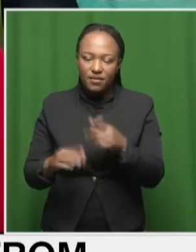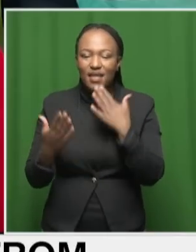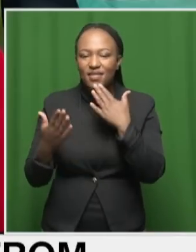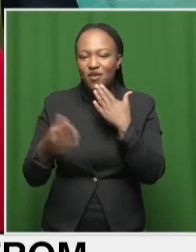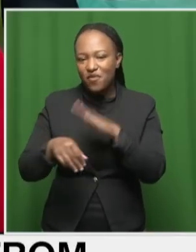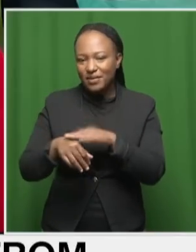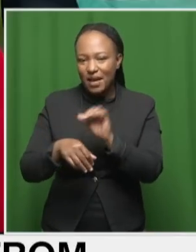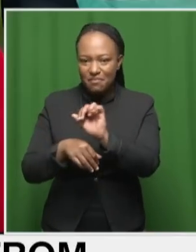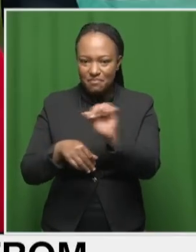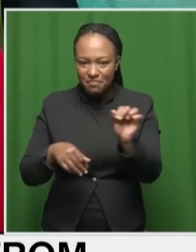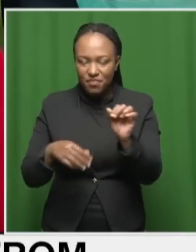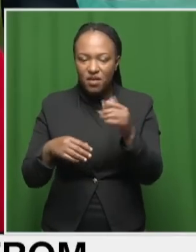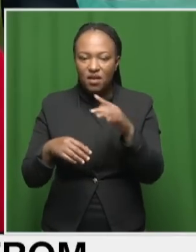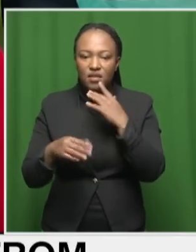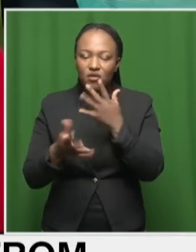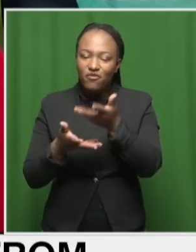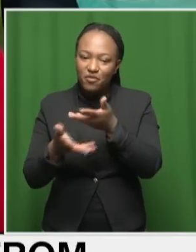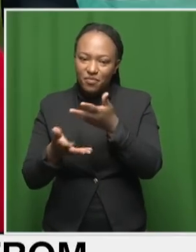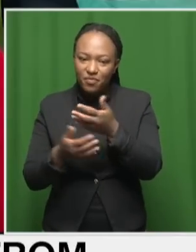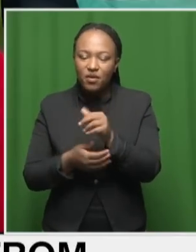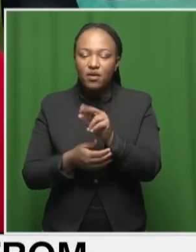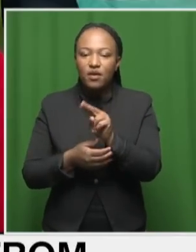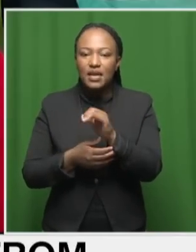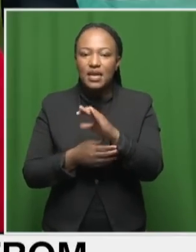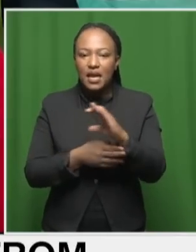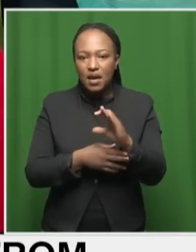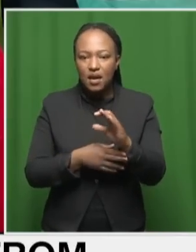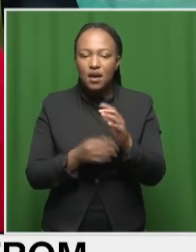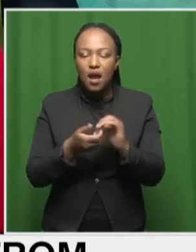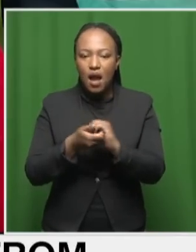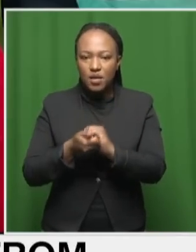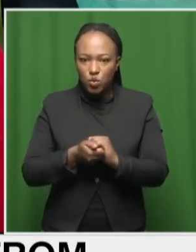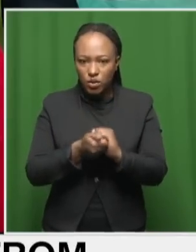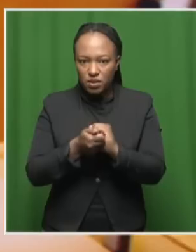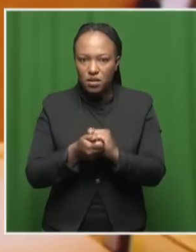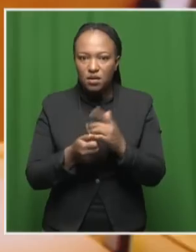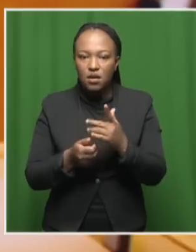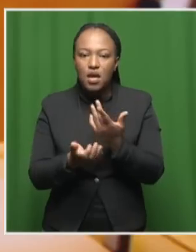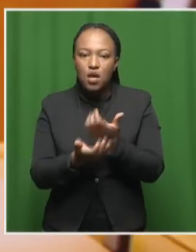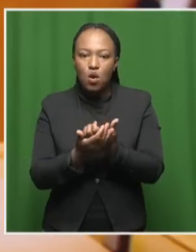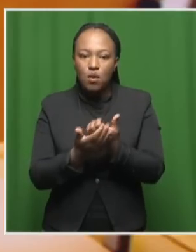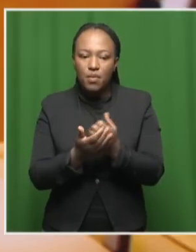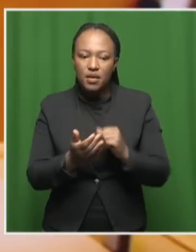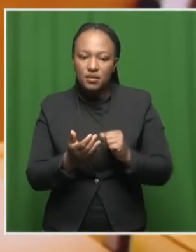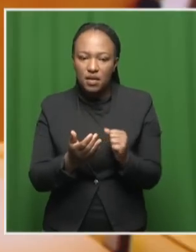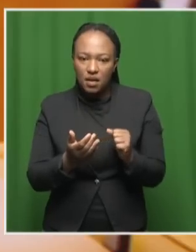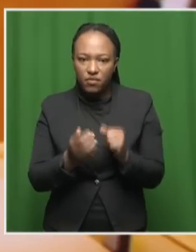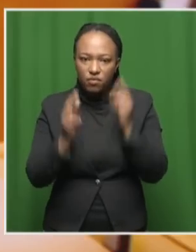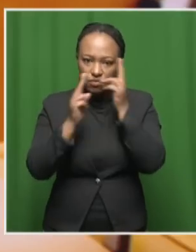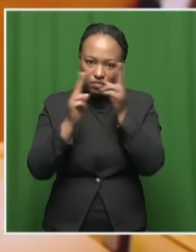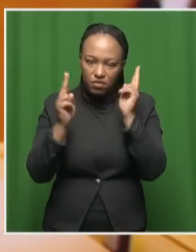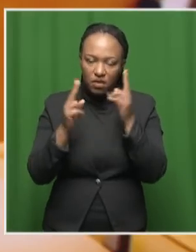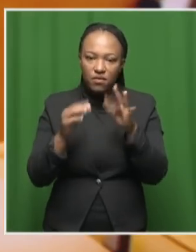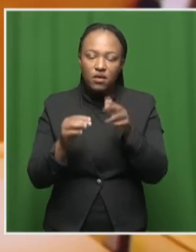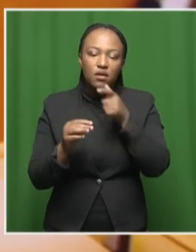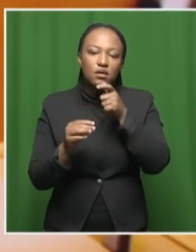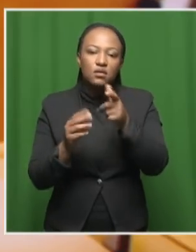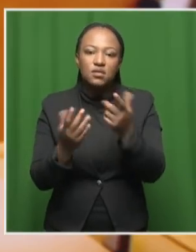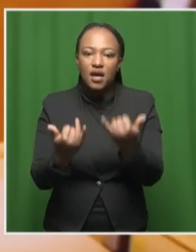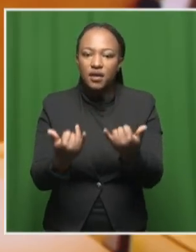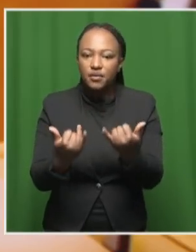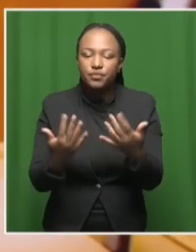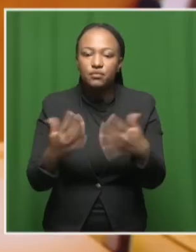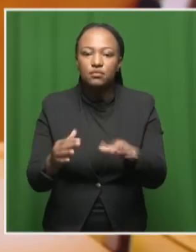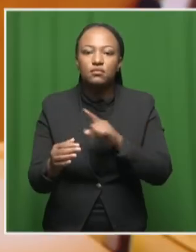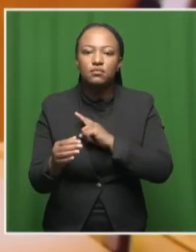for your time and engaging us, Professor Nick Spaull, Associate Professor in Economics at Stellenbosch University, commenting on the poor performance of